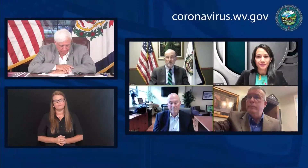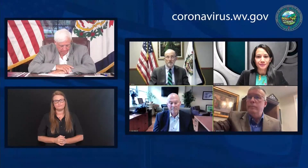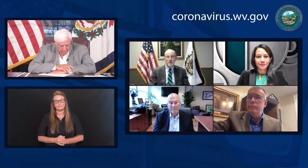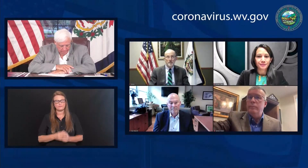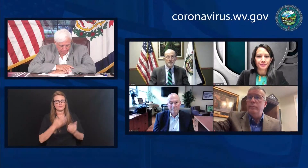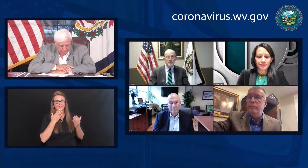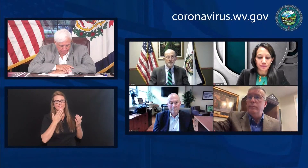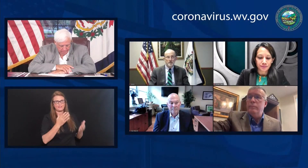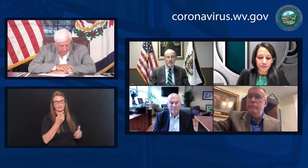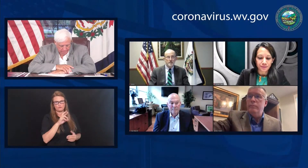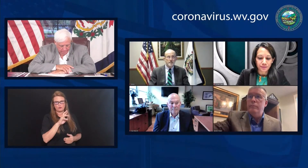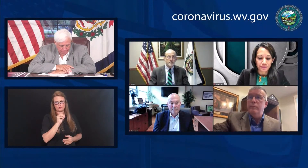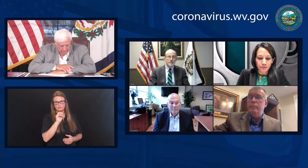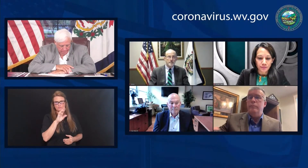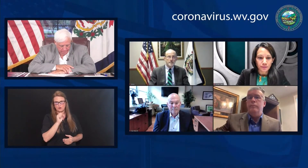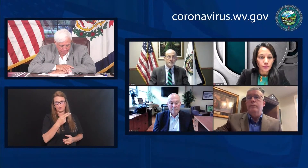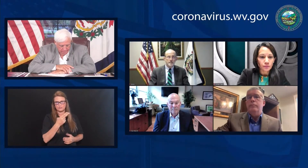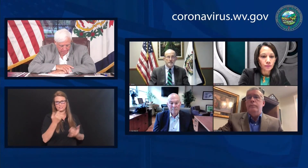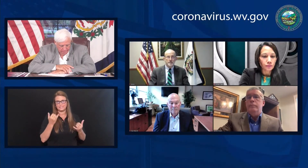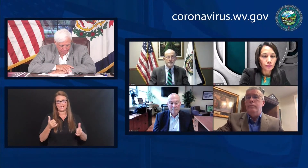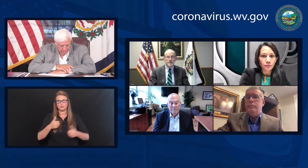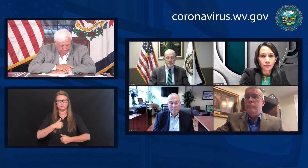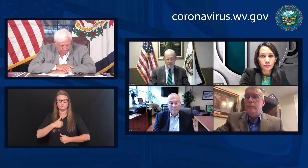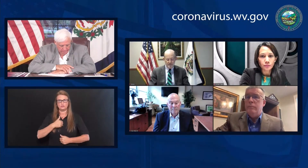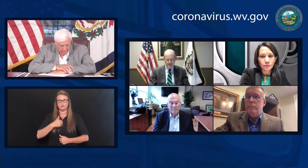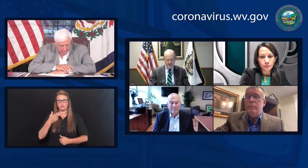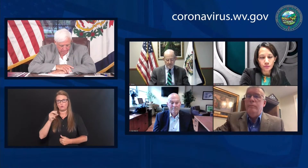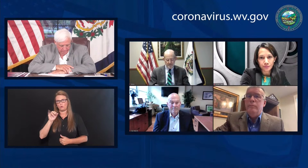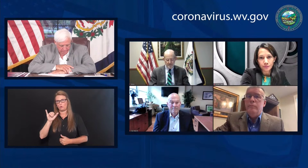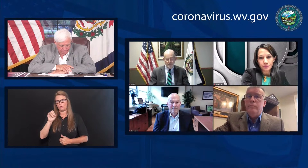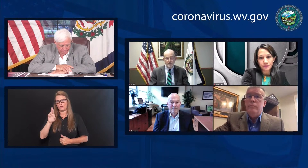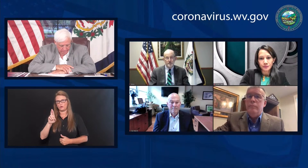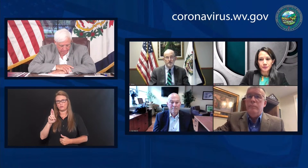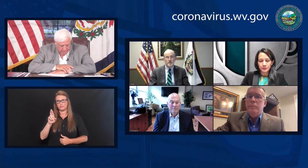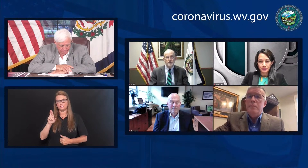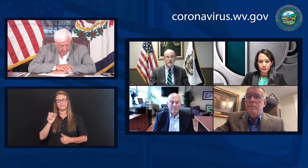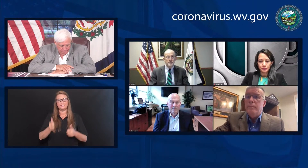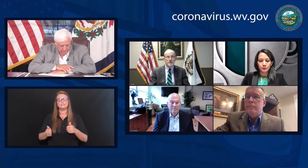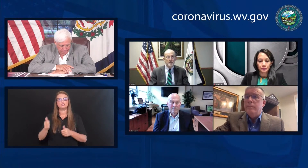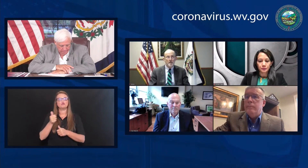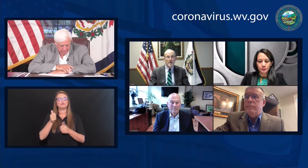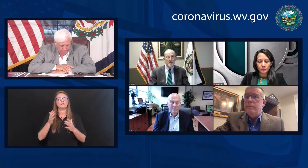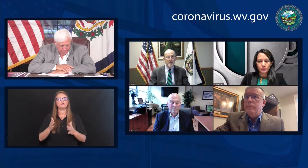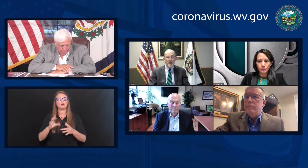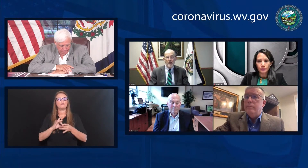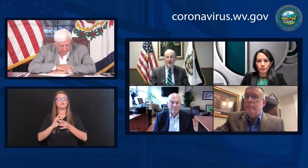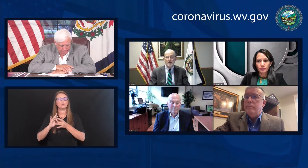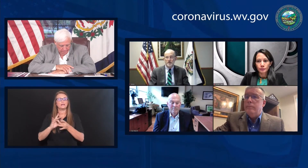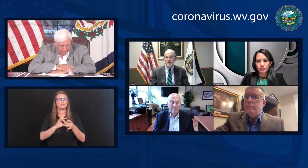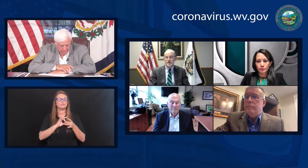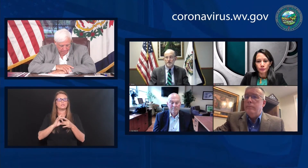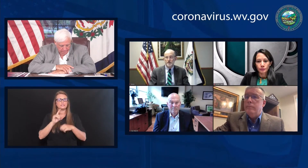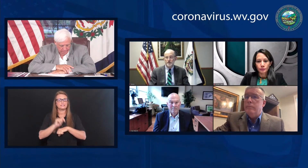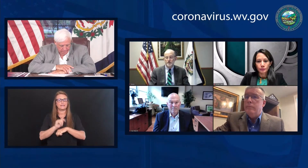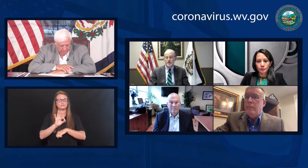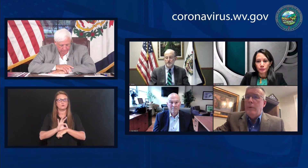Thank you, Dr. Marsh. Next, we'll go to retired Major General Jim Hoyer, Director of our Joint Interagency Task